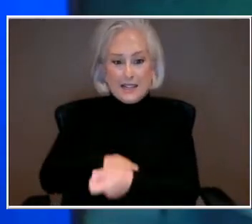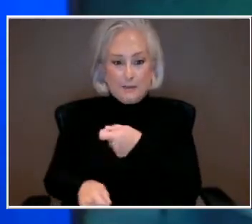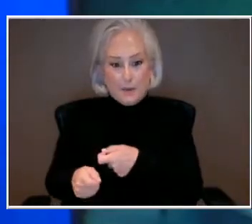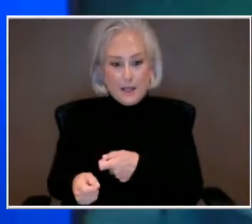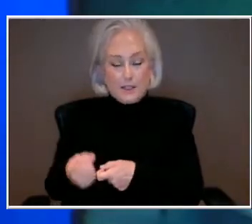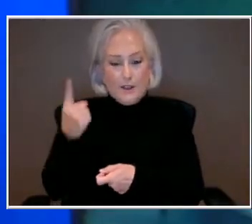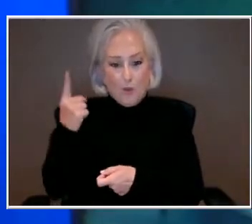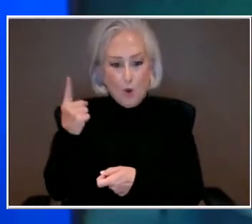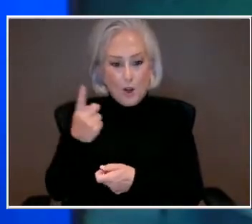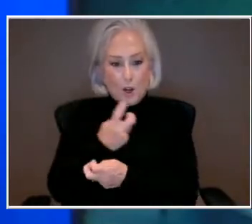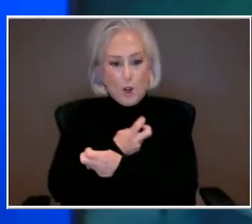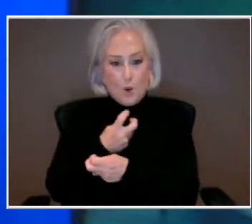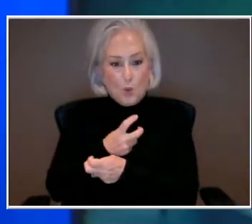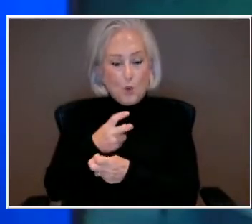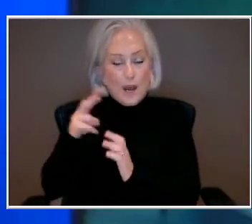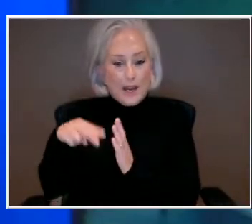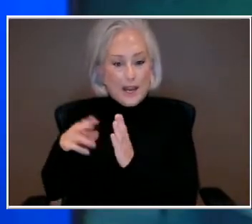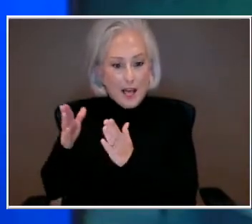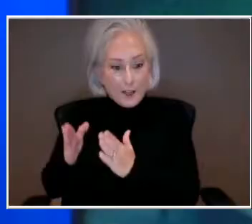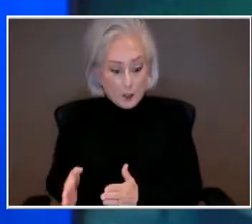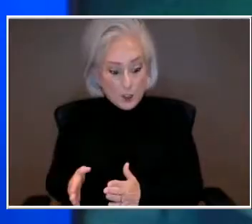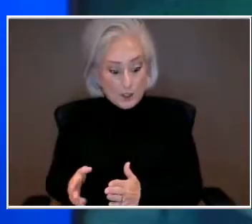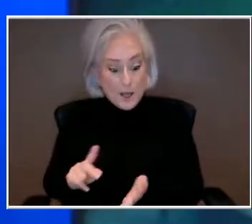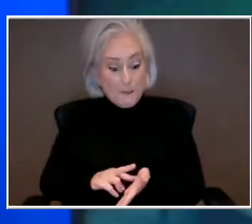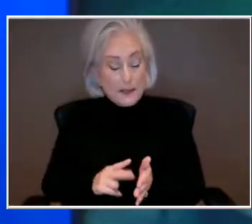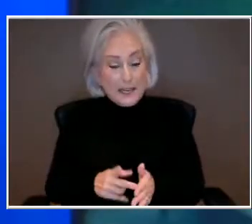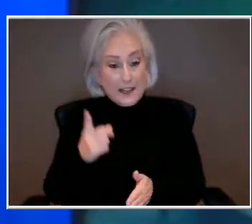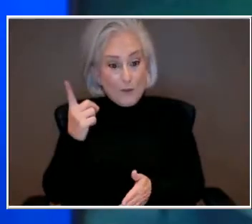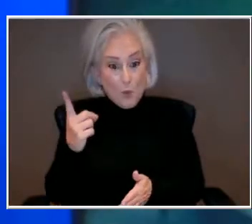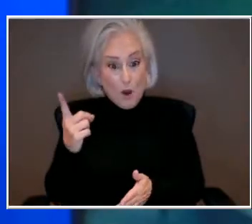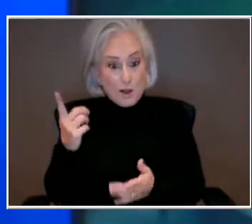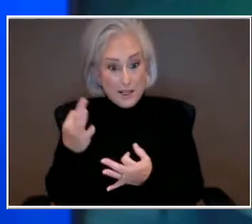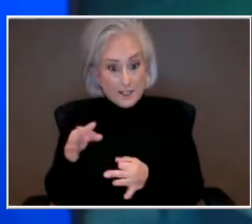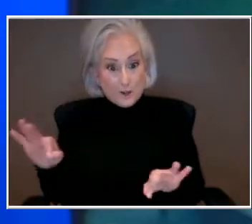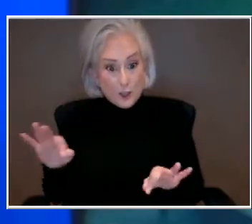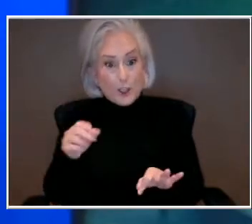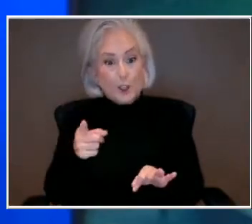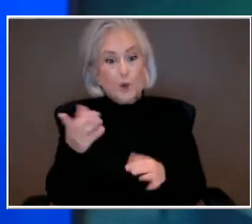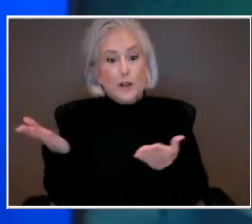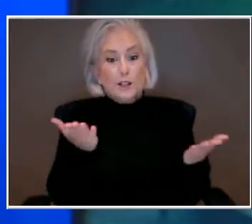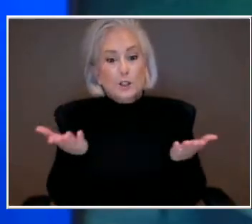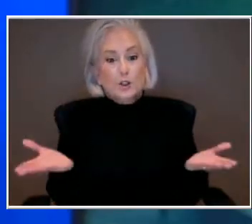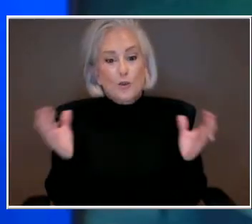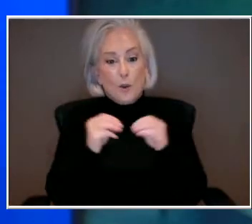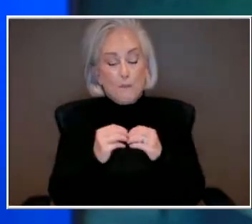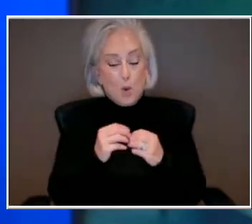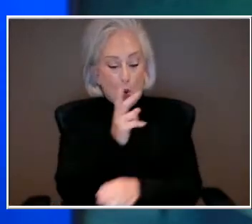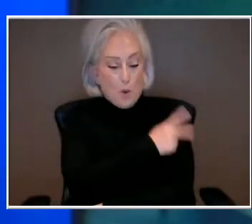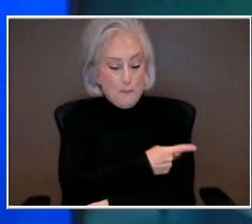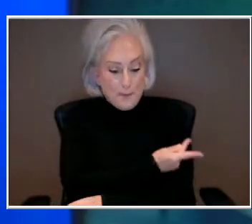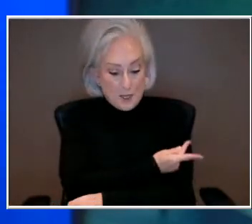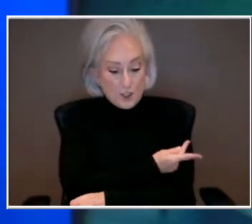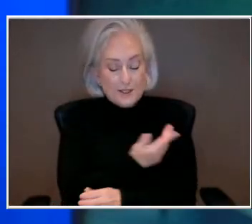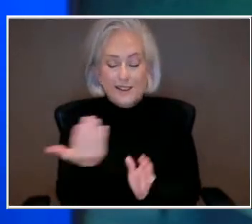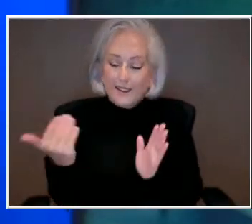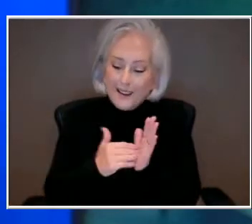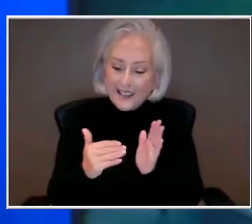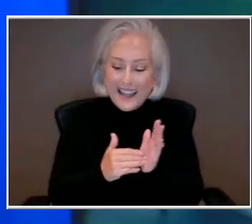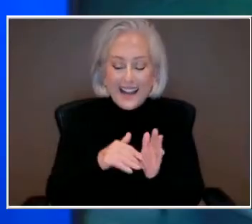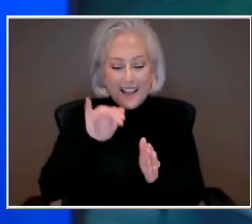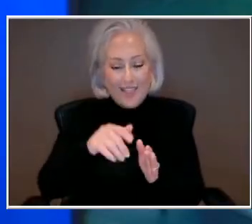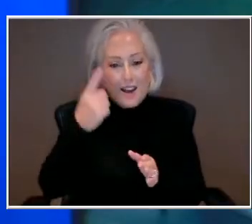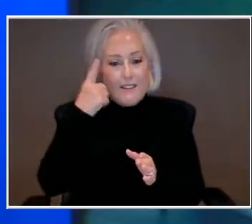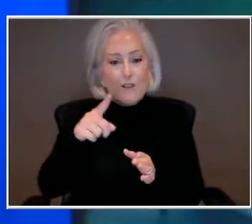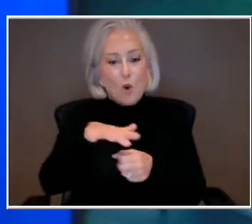if you free up an additional radiologist, that just means you can serve more patients. And again, underserved areas where people don't